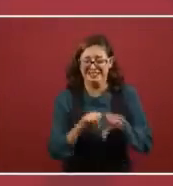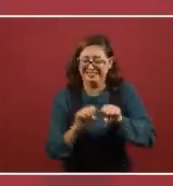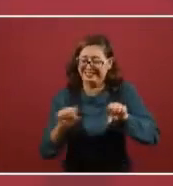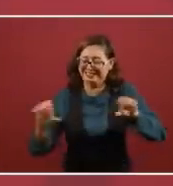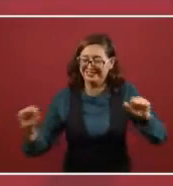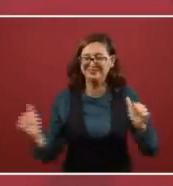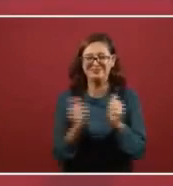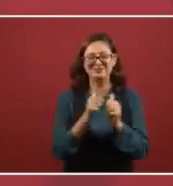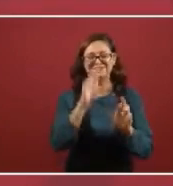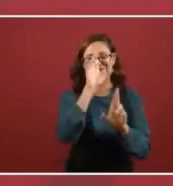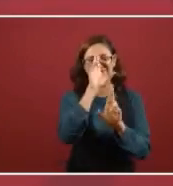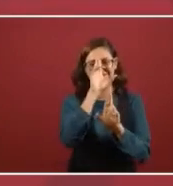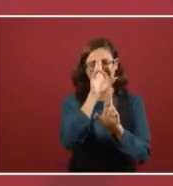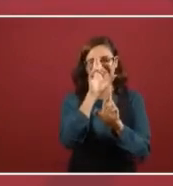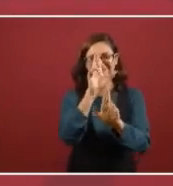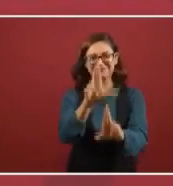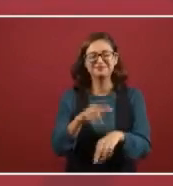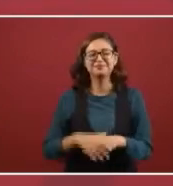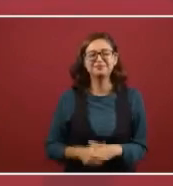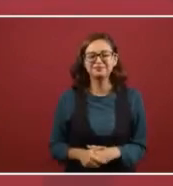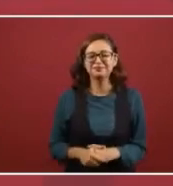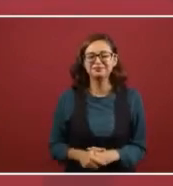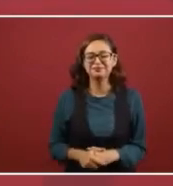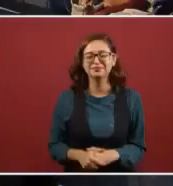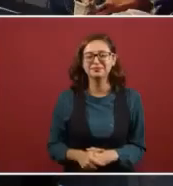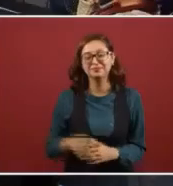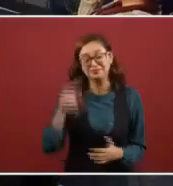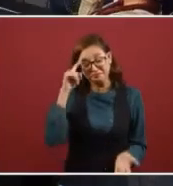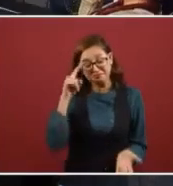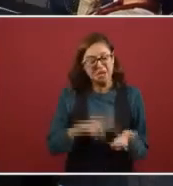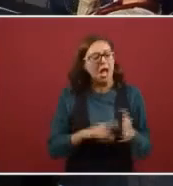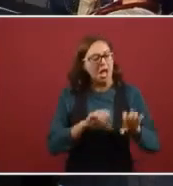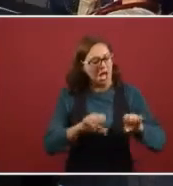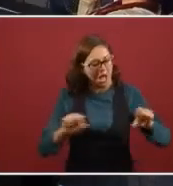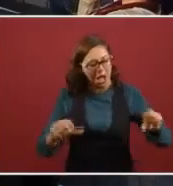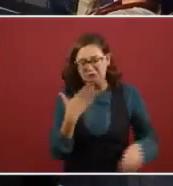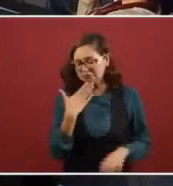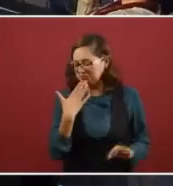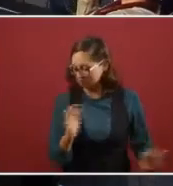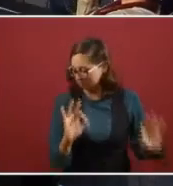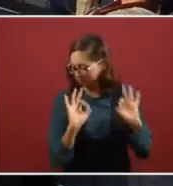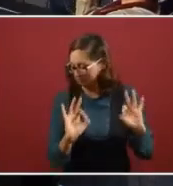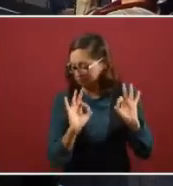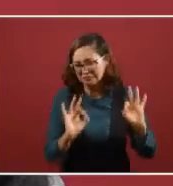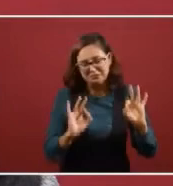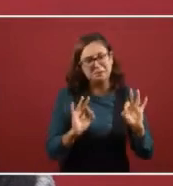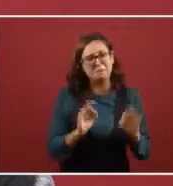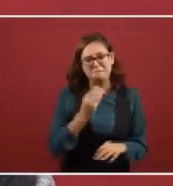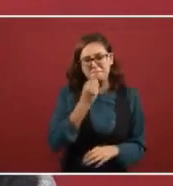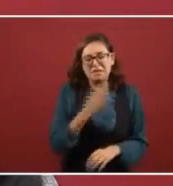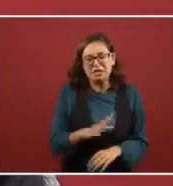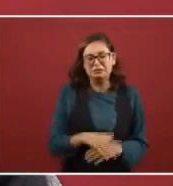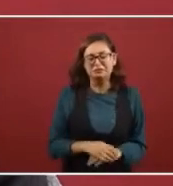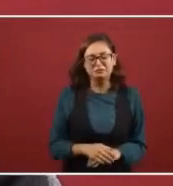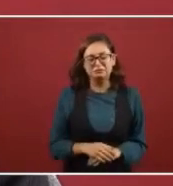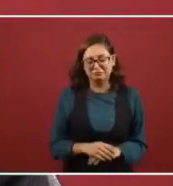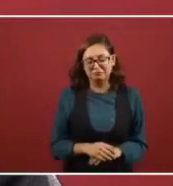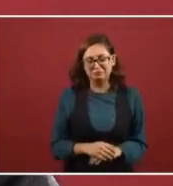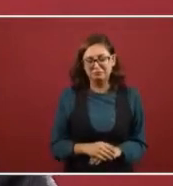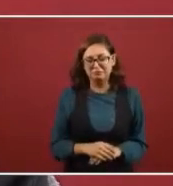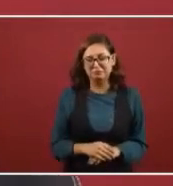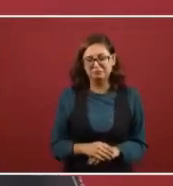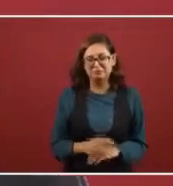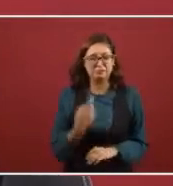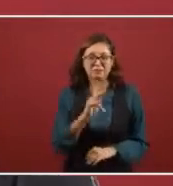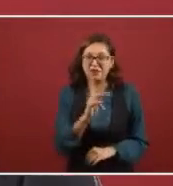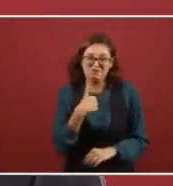respectful, creo but que es un alimento I think it's muy bueno, it's o sea, a good extraordinario. food that's extraordinary, but